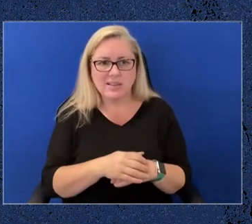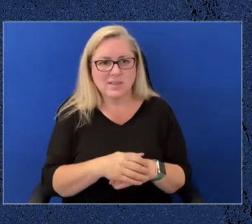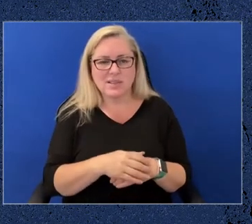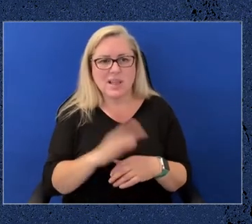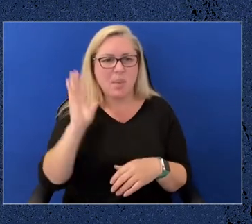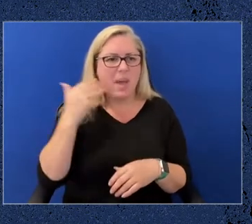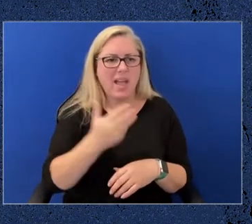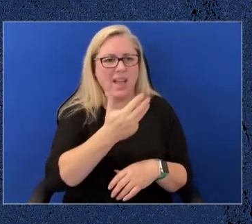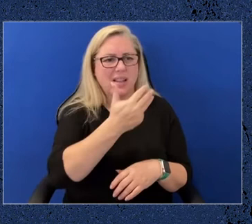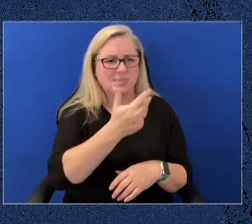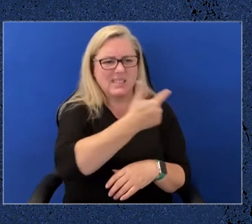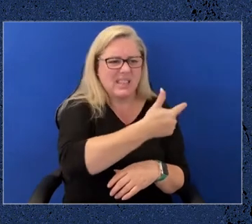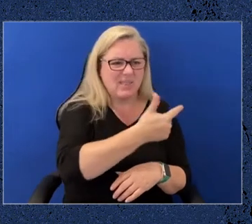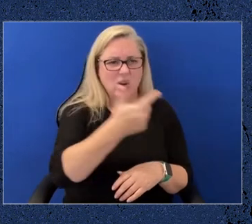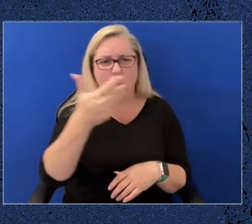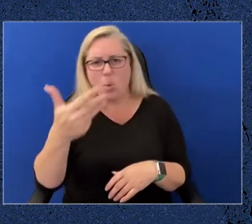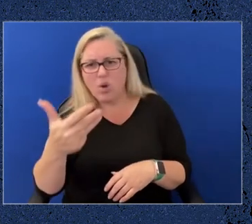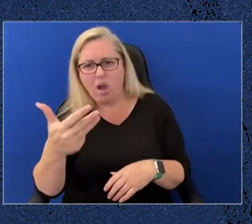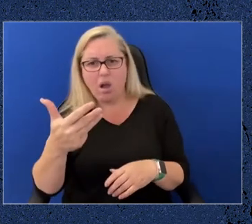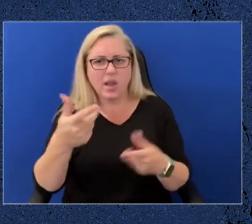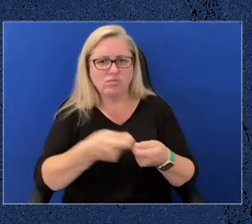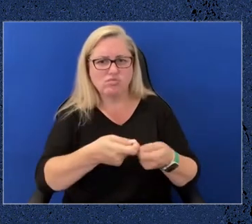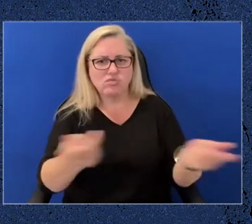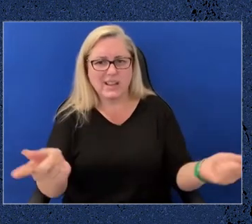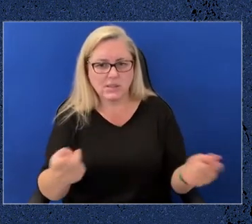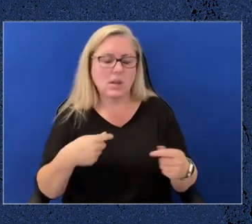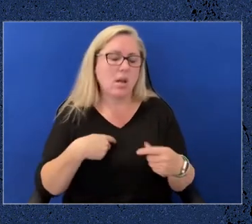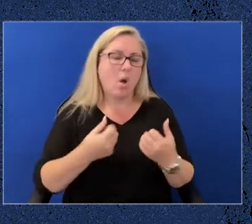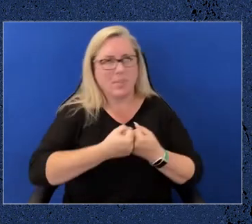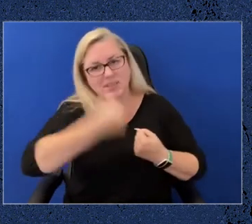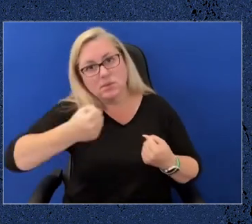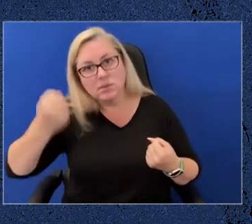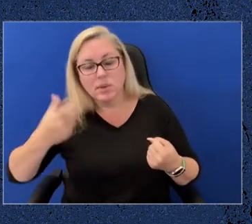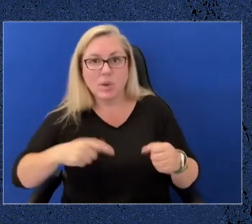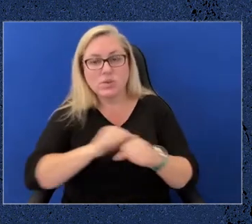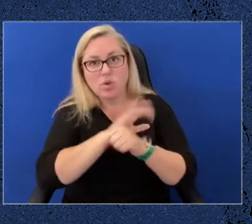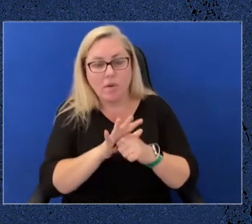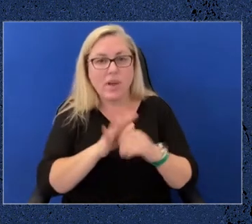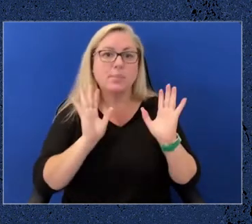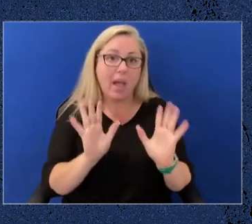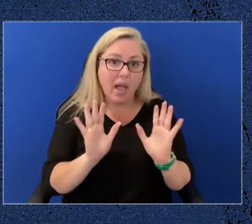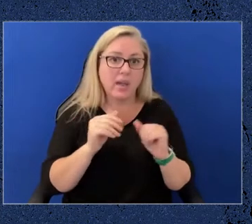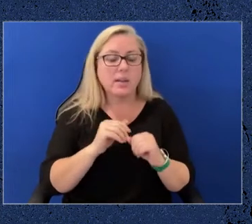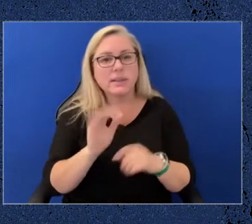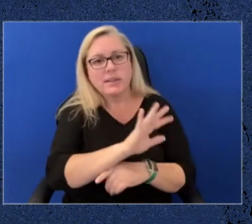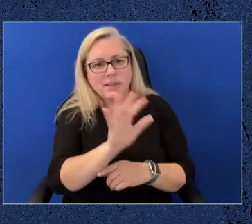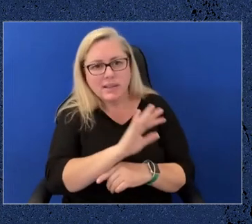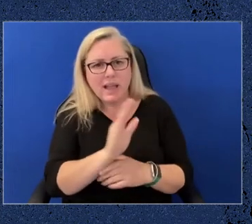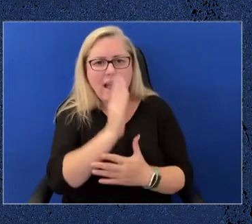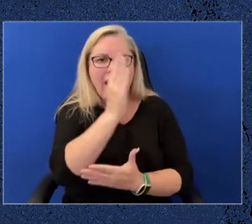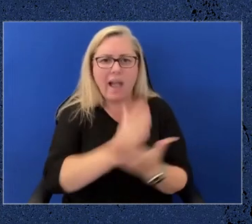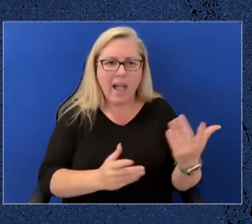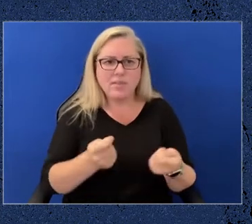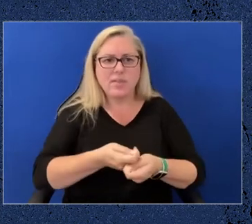over the last, well, it's taken longer because of COVID, of course, everything's for COVID, but about half of those releases were done with